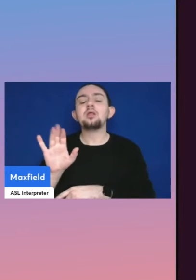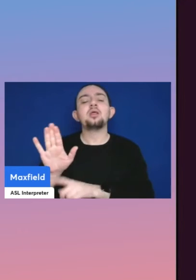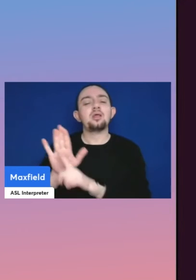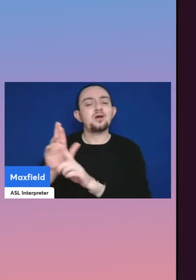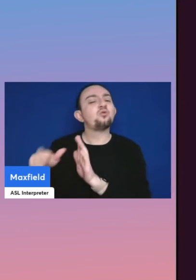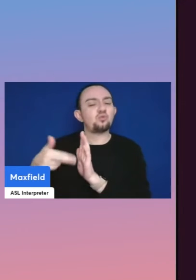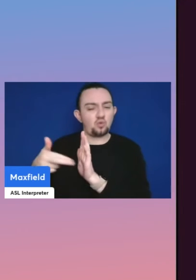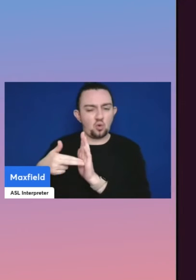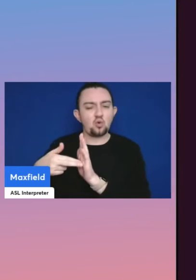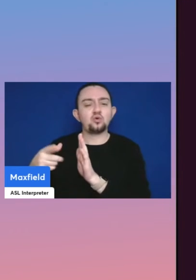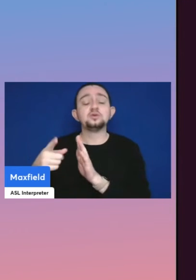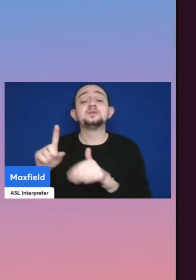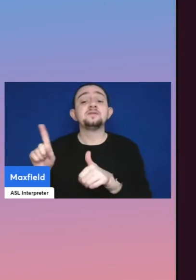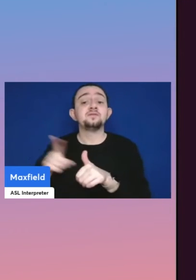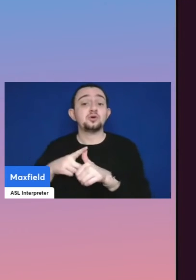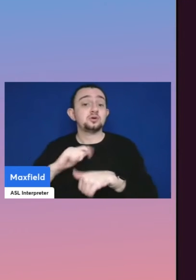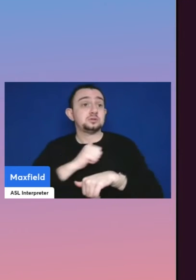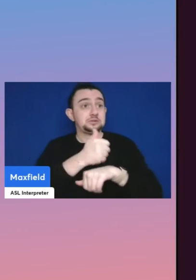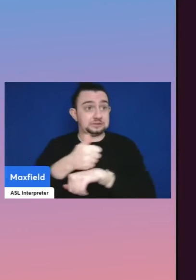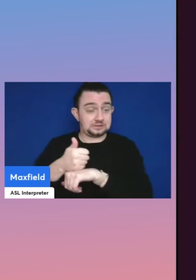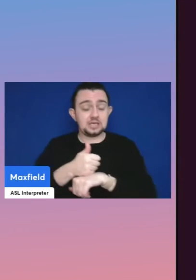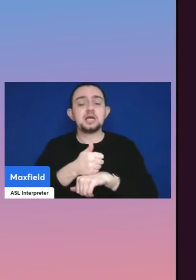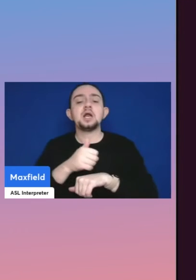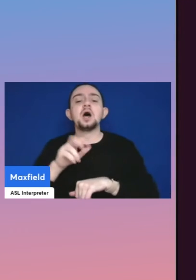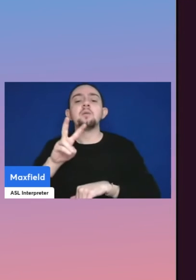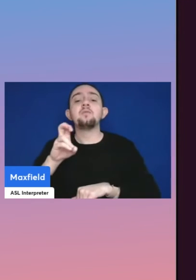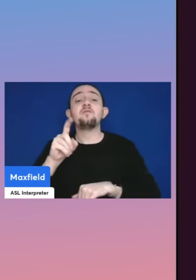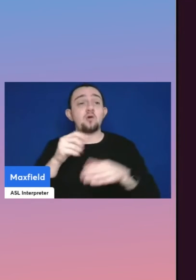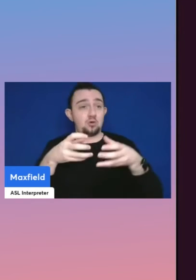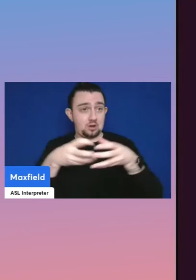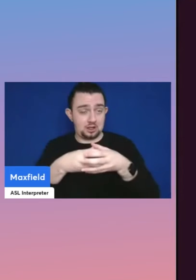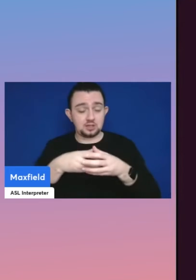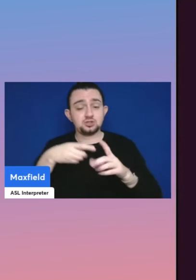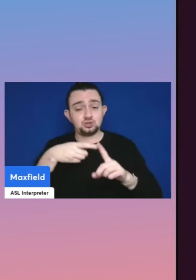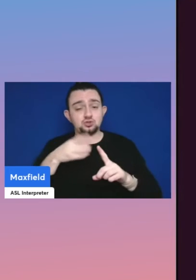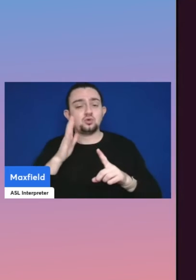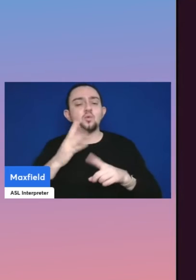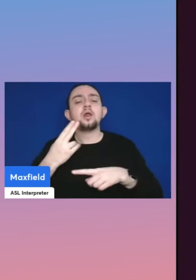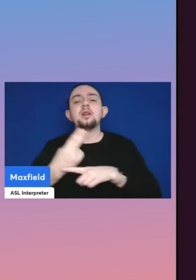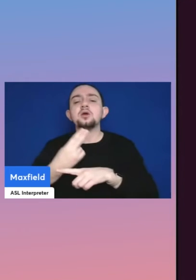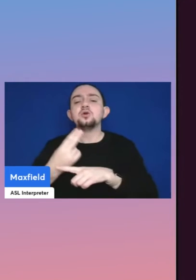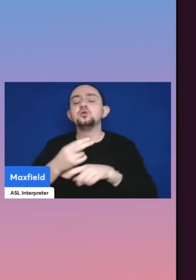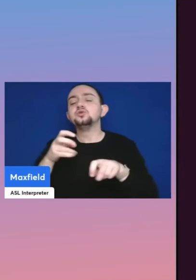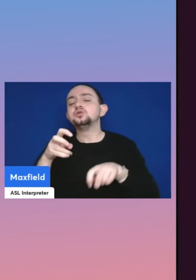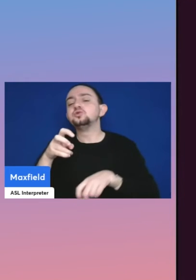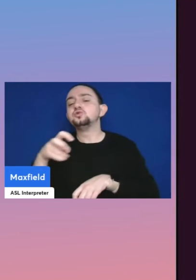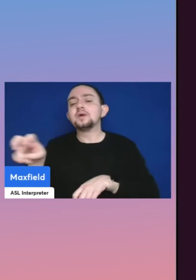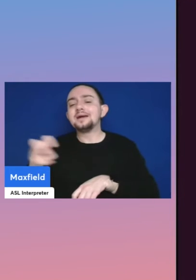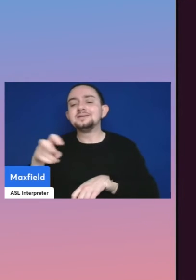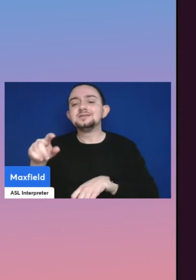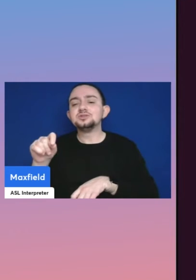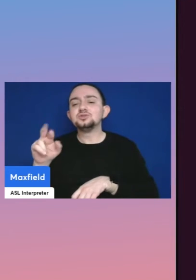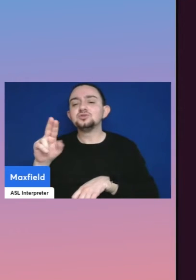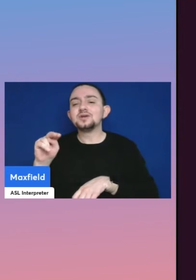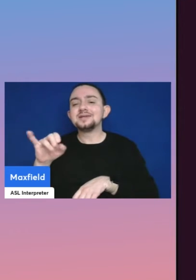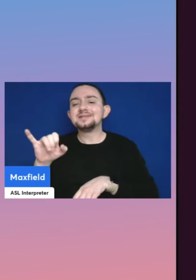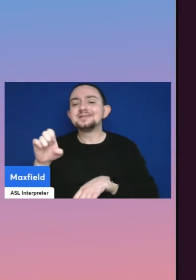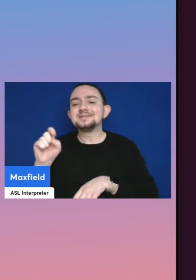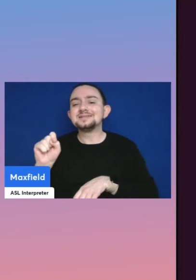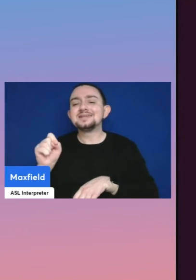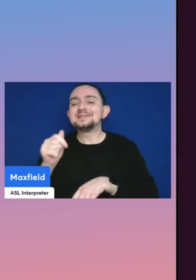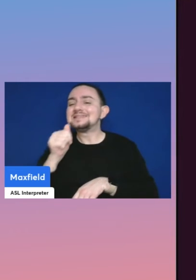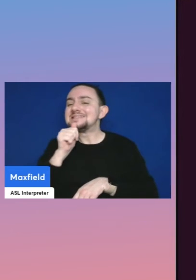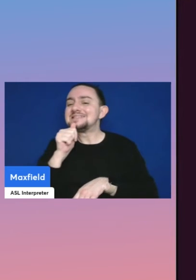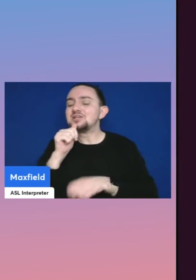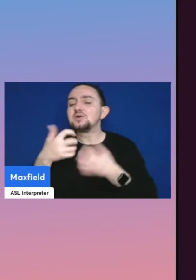to firstly set up the Vault cluster, which is going to use the transit secrets engine in order to automatically